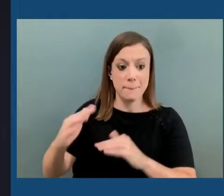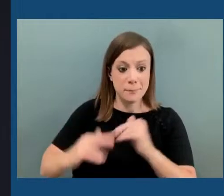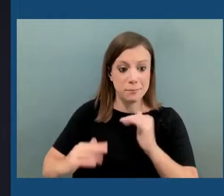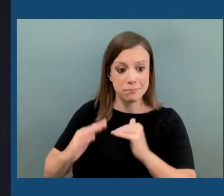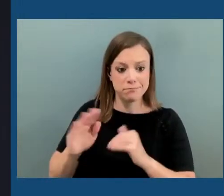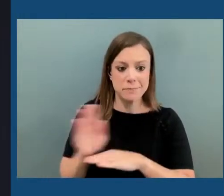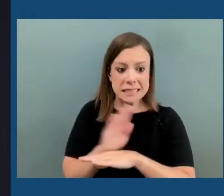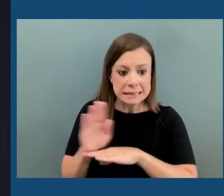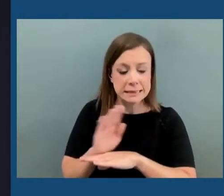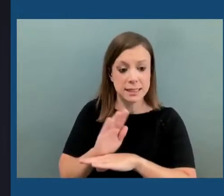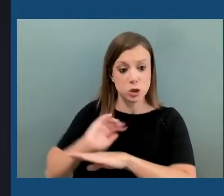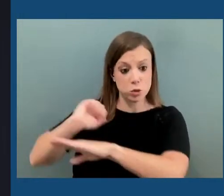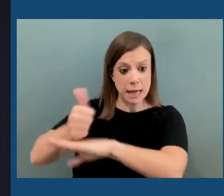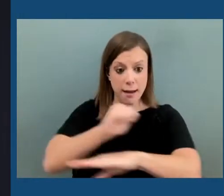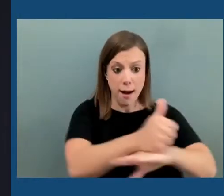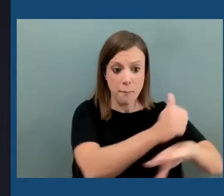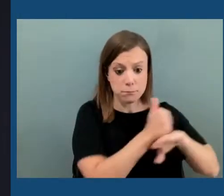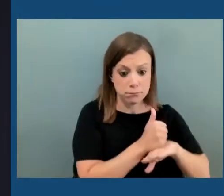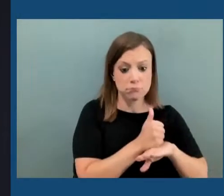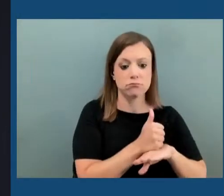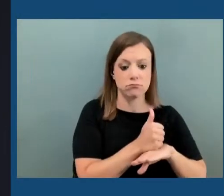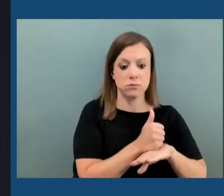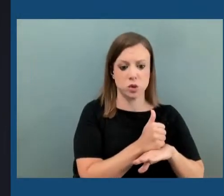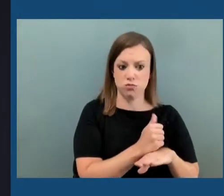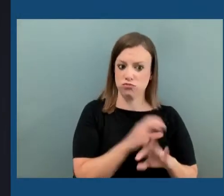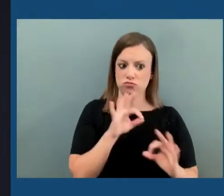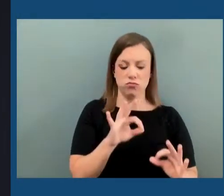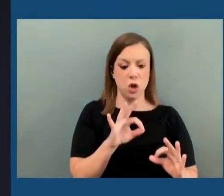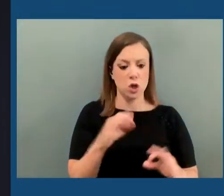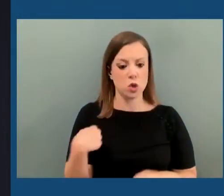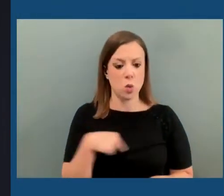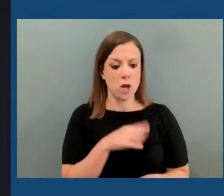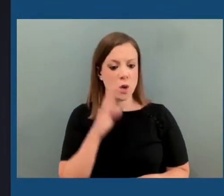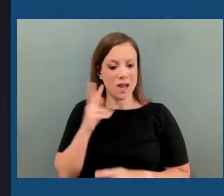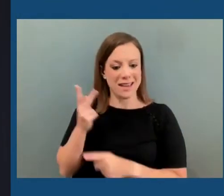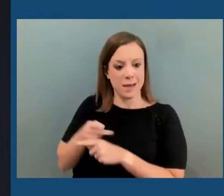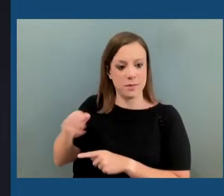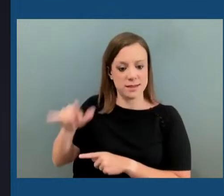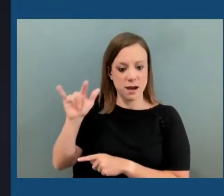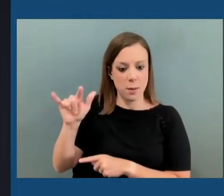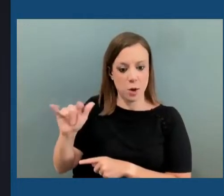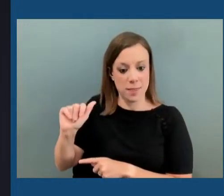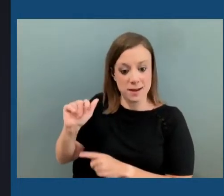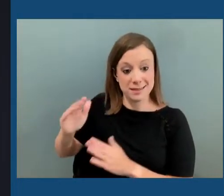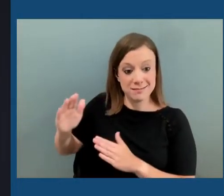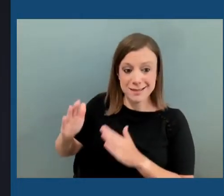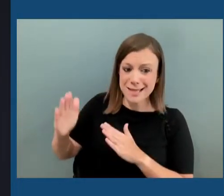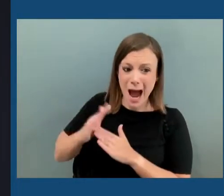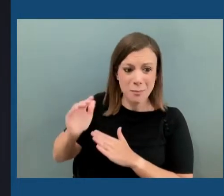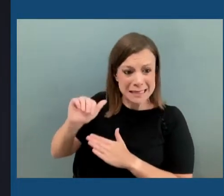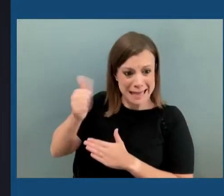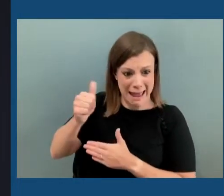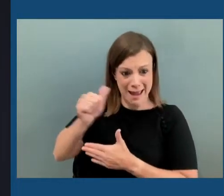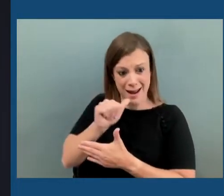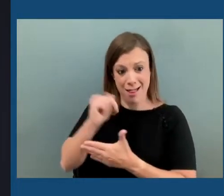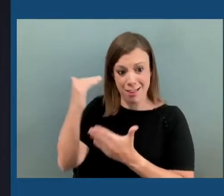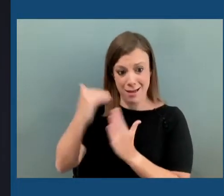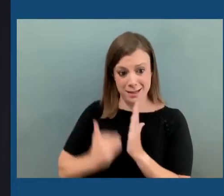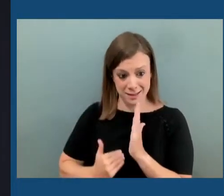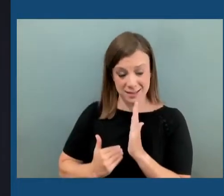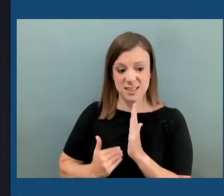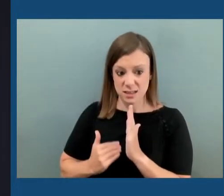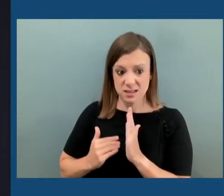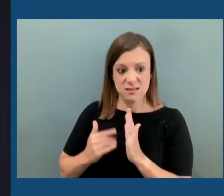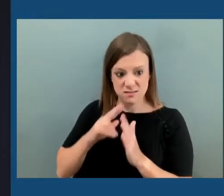keep the airport in the top 10 small airports nationally, but we are also going to provide our airport customers with a first-class